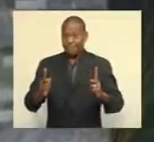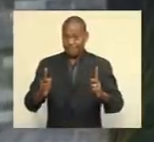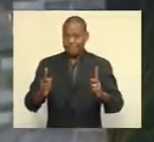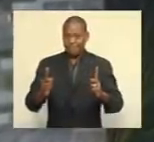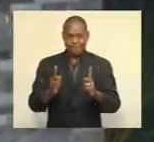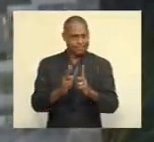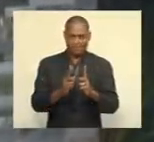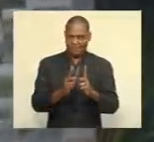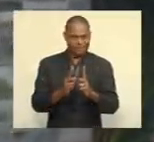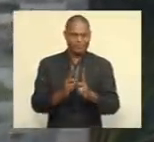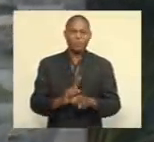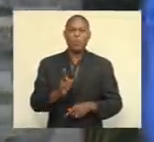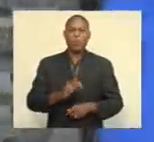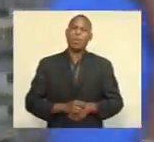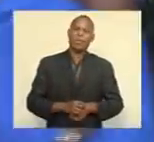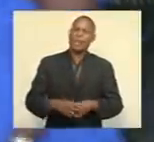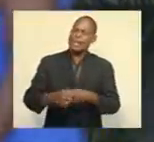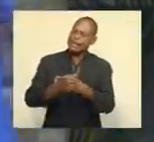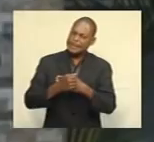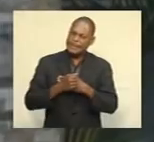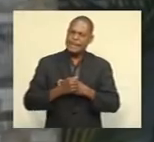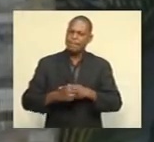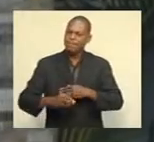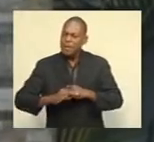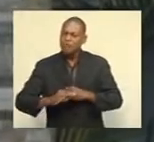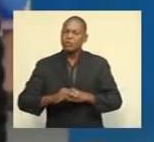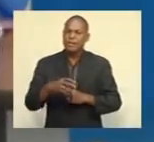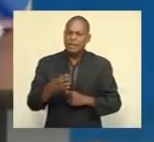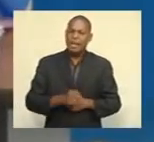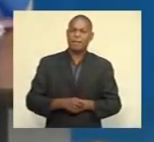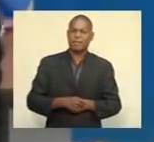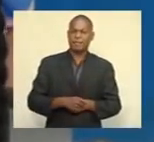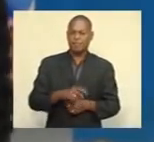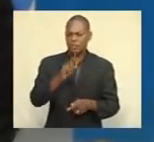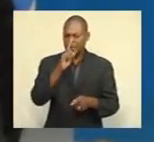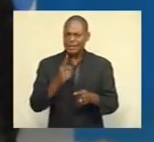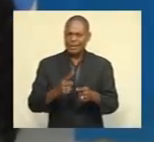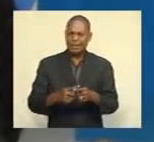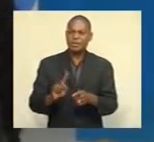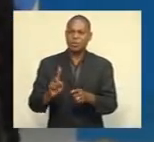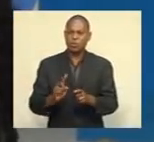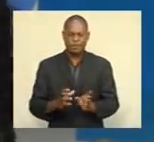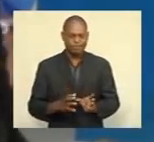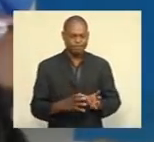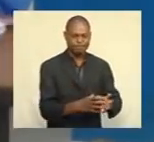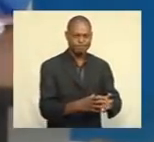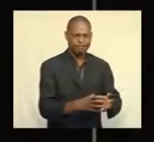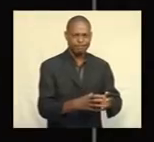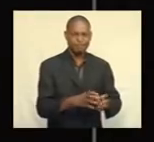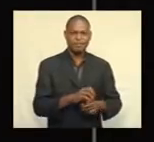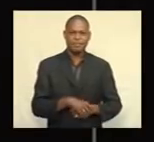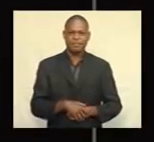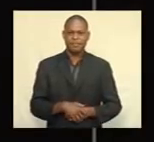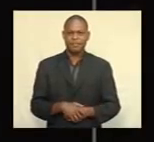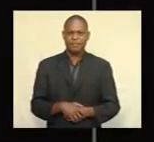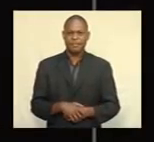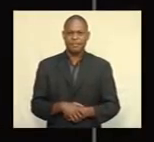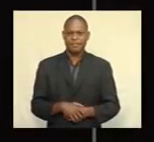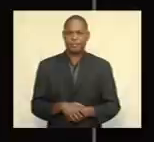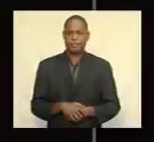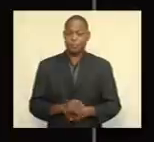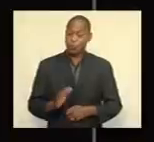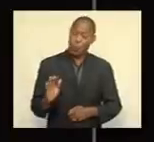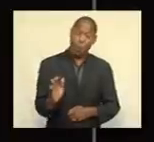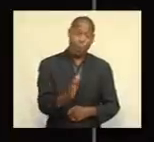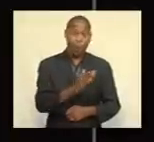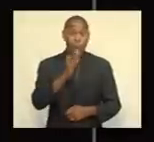practice COVID-safe measures to ensure the virus is contained. Koroi Tandulala, FBC News. All schools will